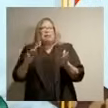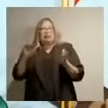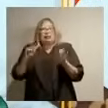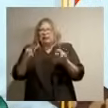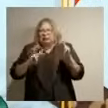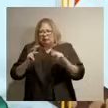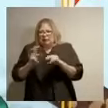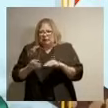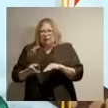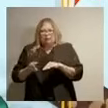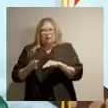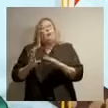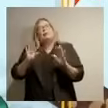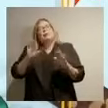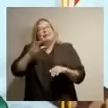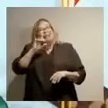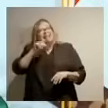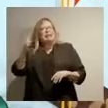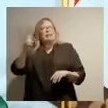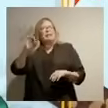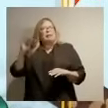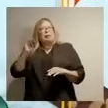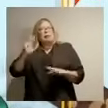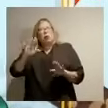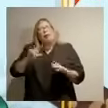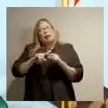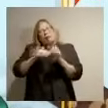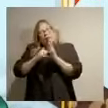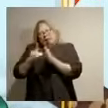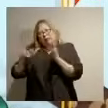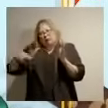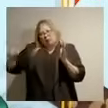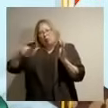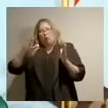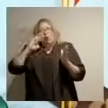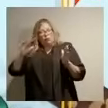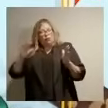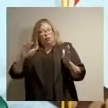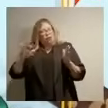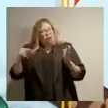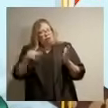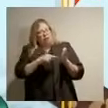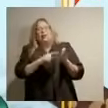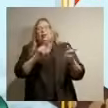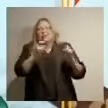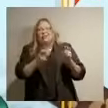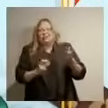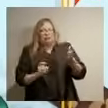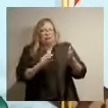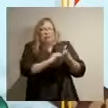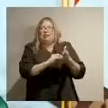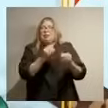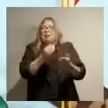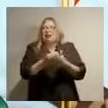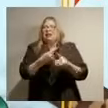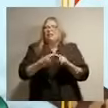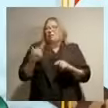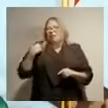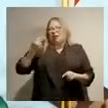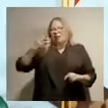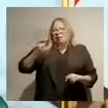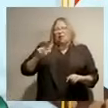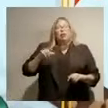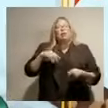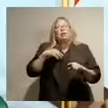I'm overstating tens of millions, but millions, will see an adjustment on the bill of $146 in April from last month, and you'll see another one,